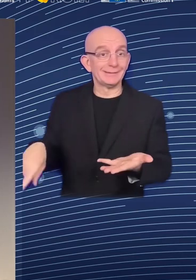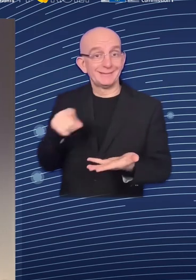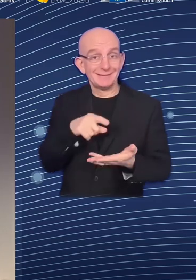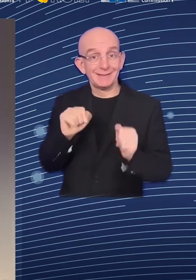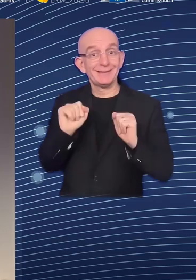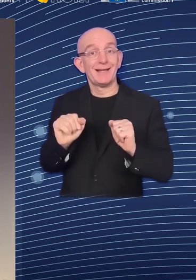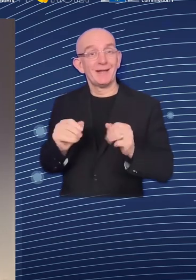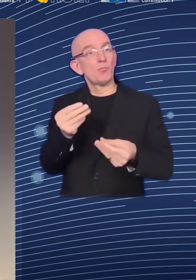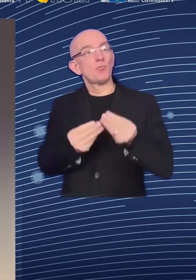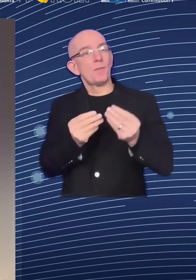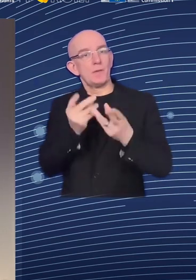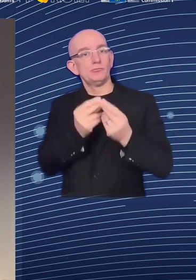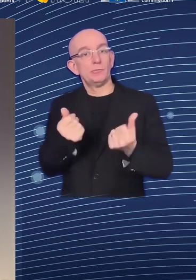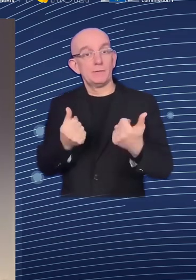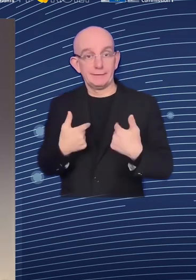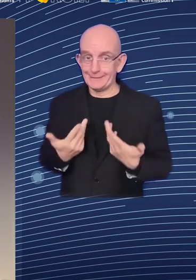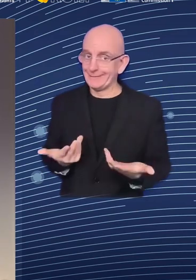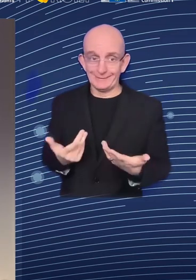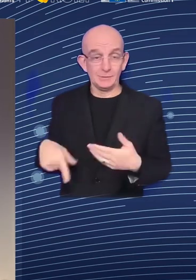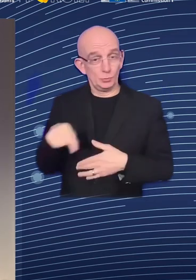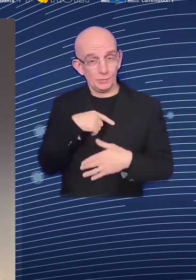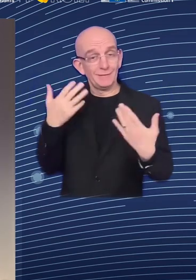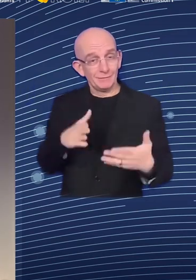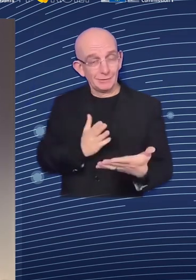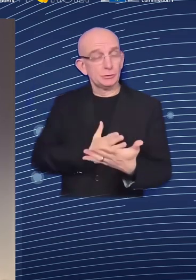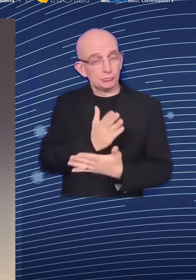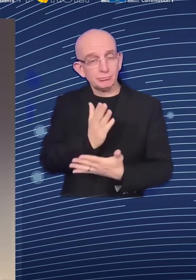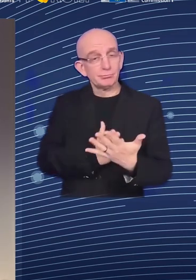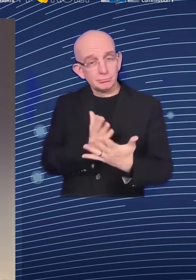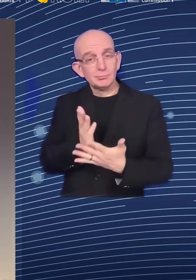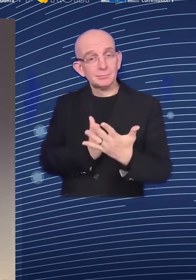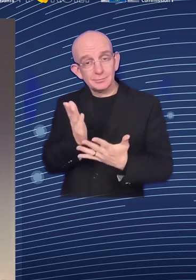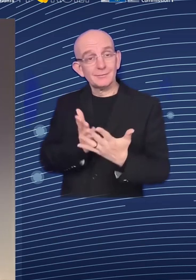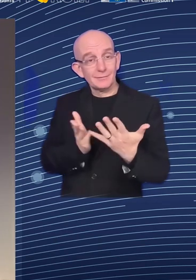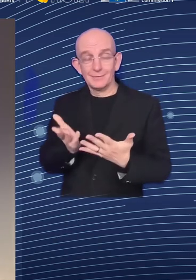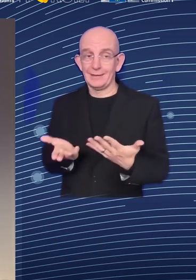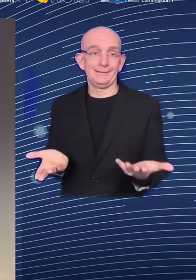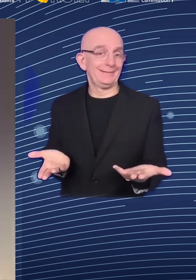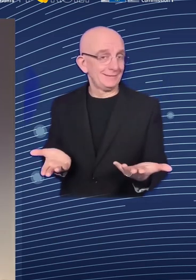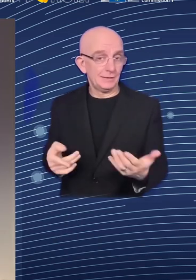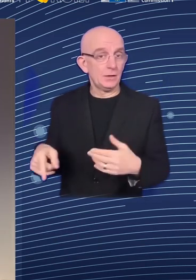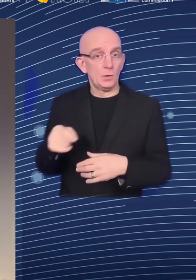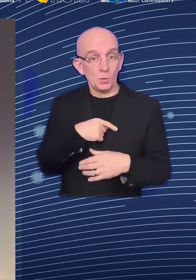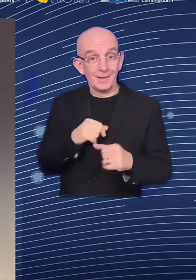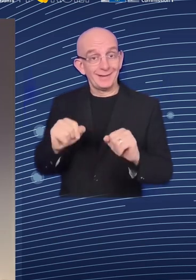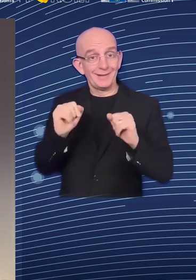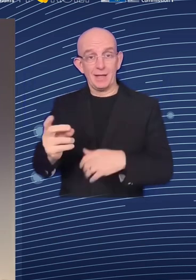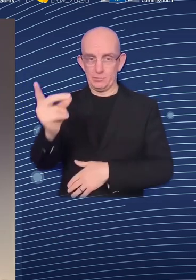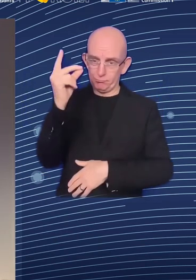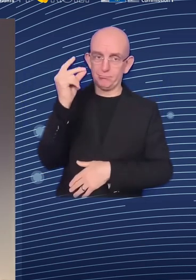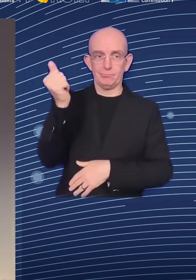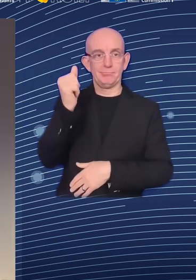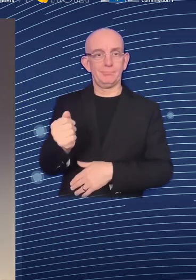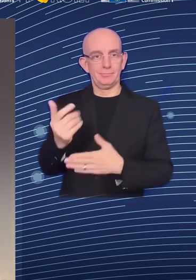And we're not going to solve it in 1.5 hours here on the stage either, but it's useful to talk about it and acknowledge where there are gaps and where there